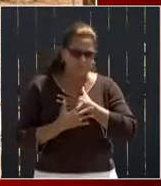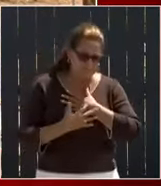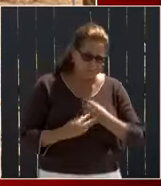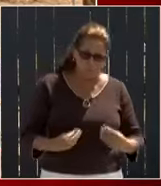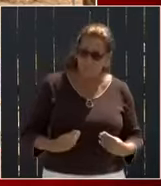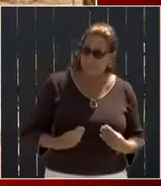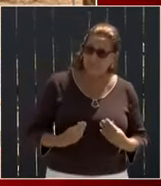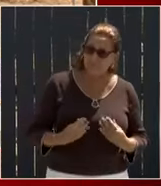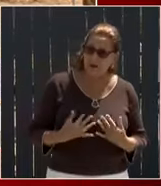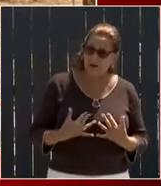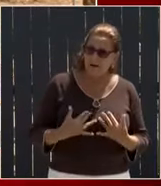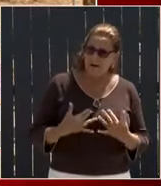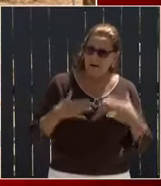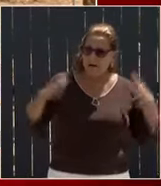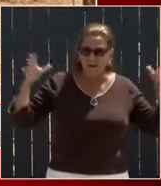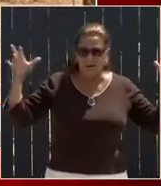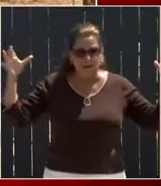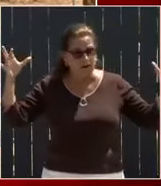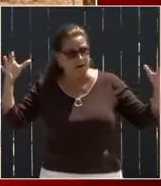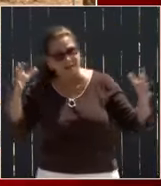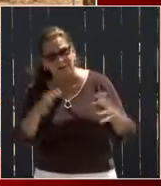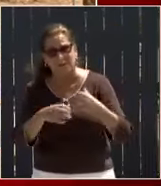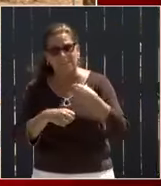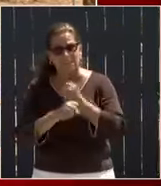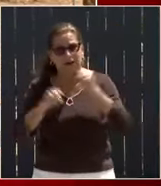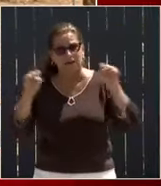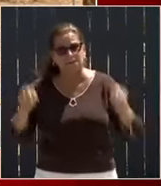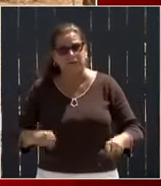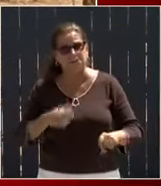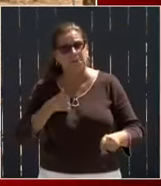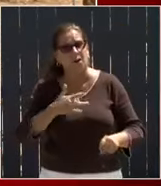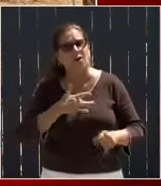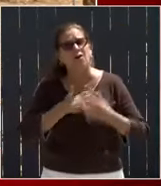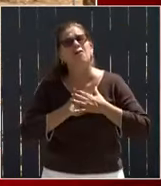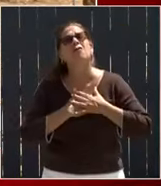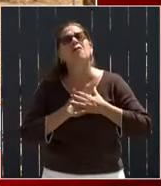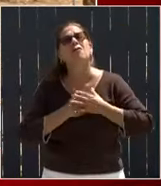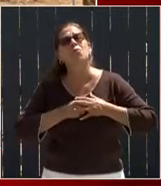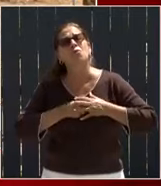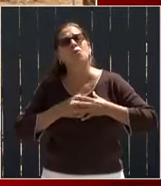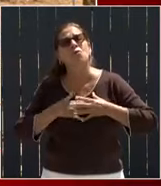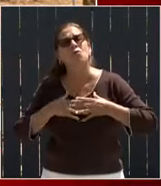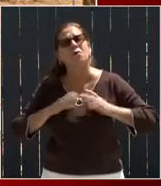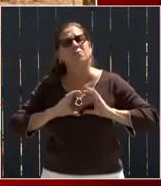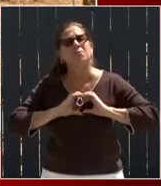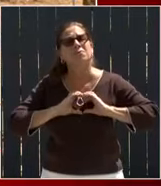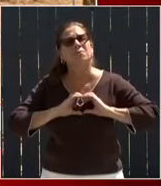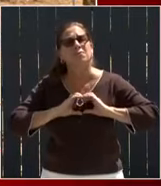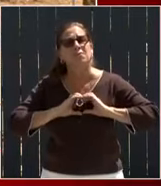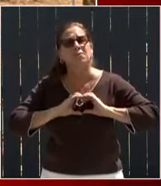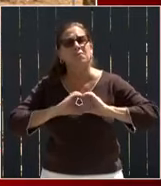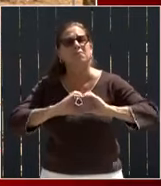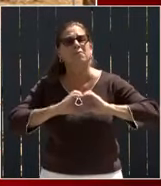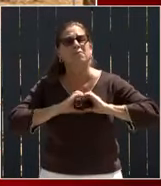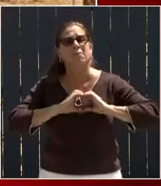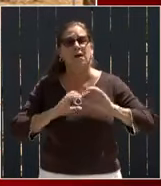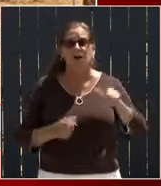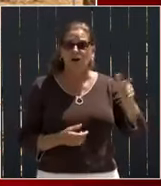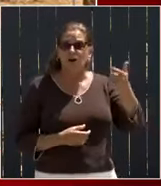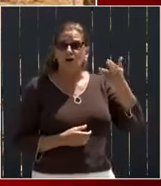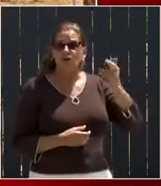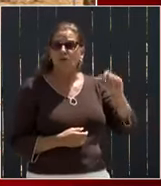came together to make this possible. I think we're going to have Greg Fennell from W.C. Smith come back up